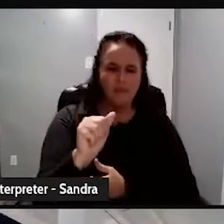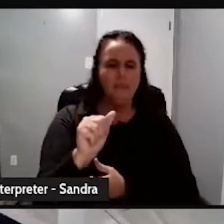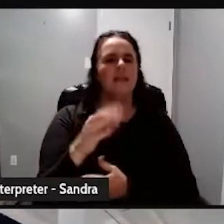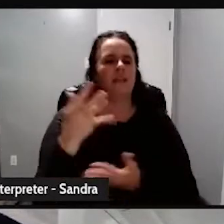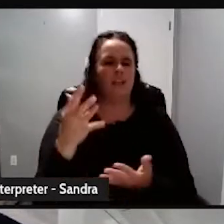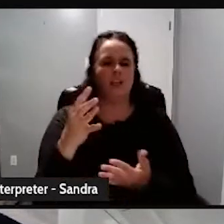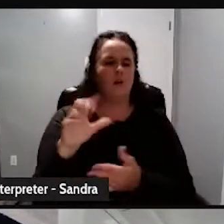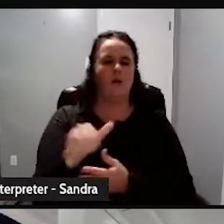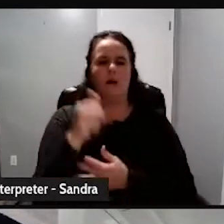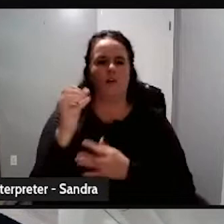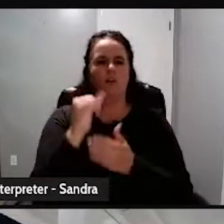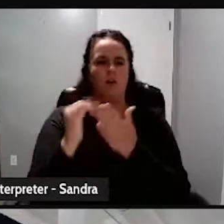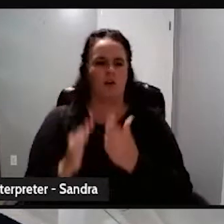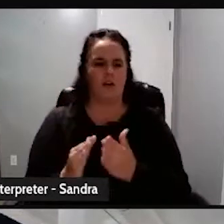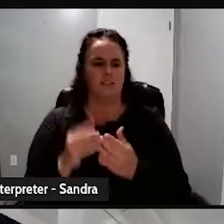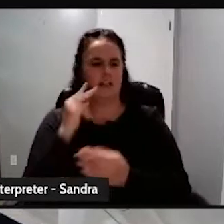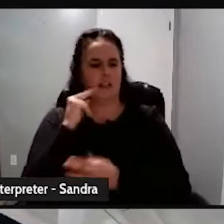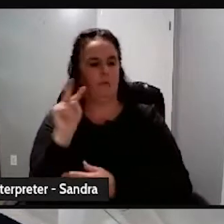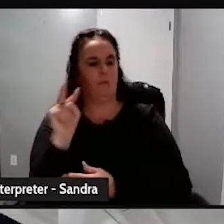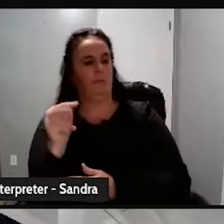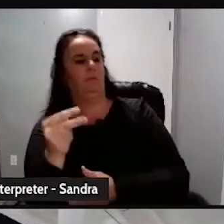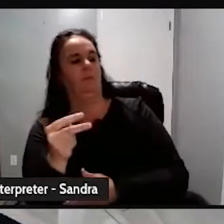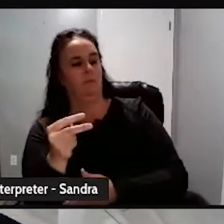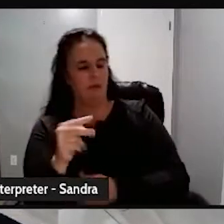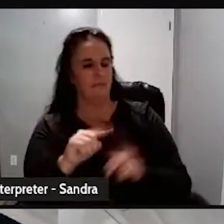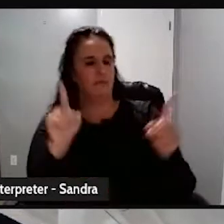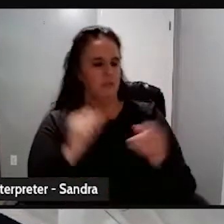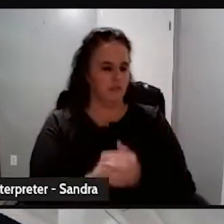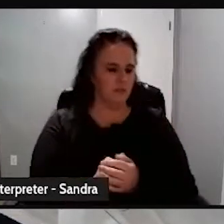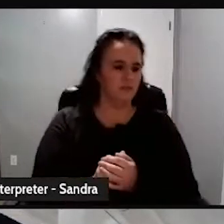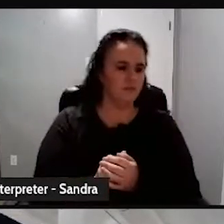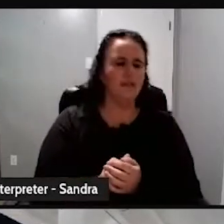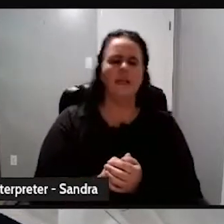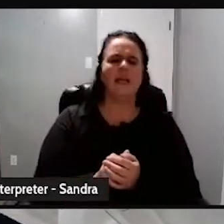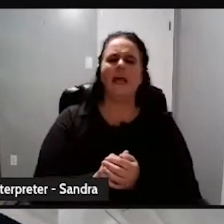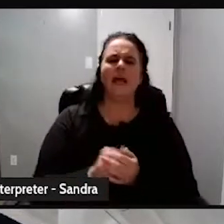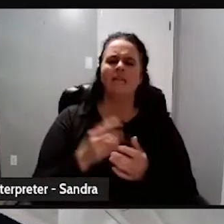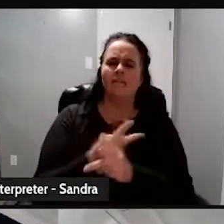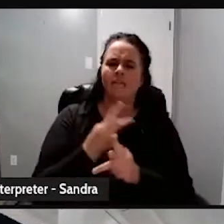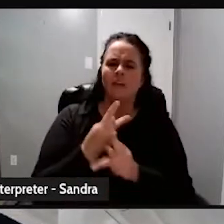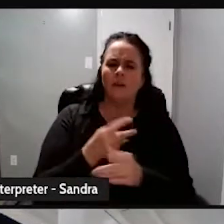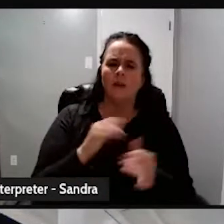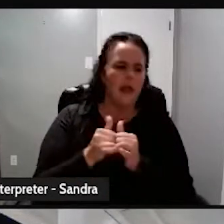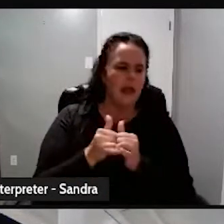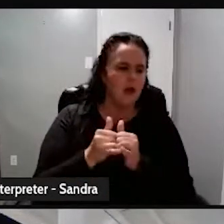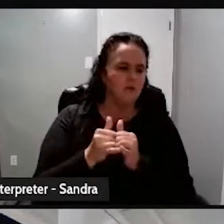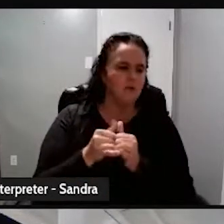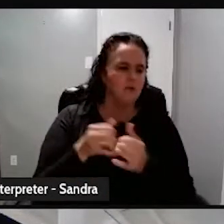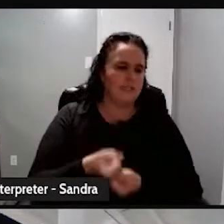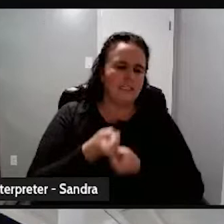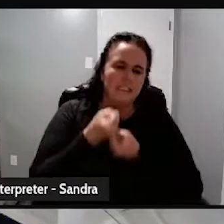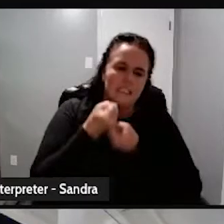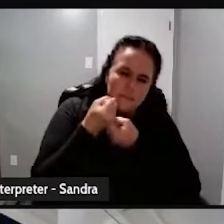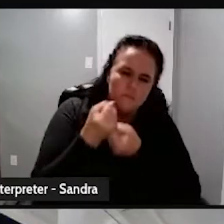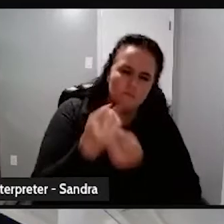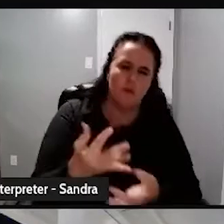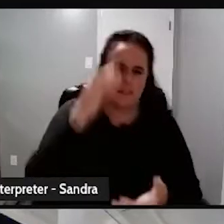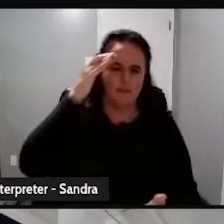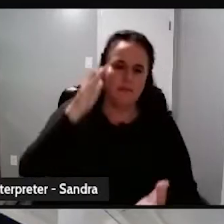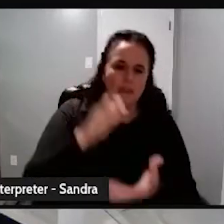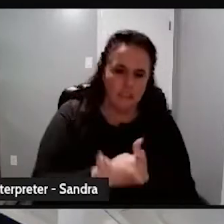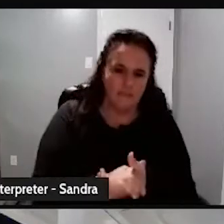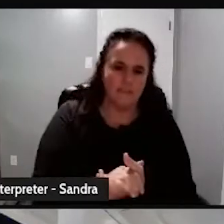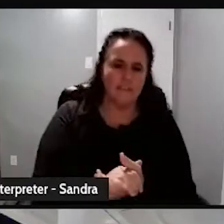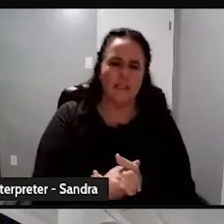and aid in discovering radical new ways in which to express these beliefs.